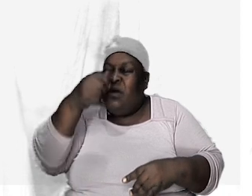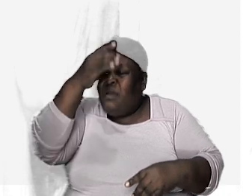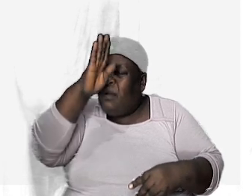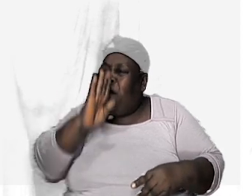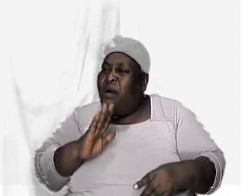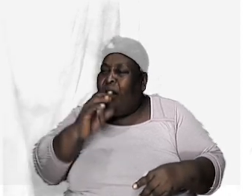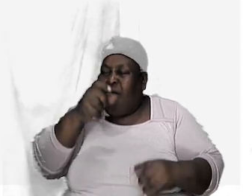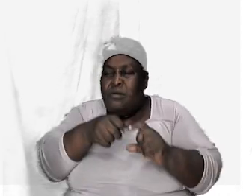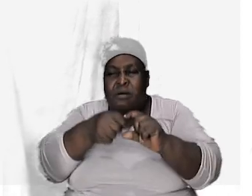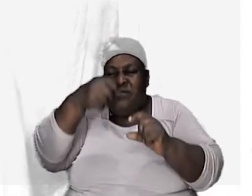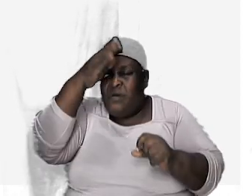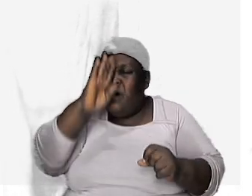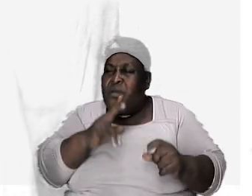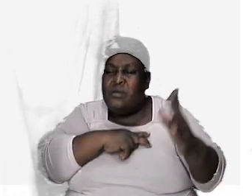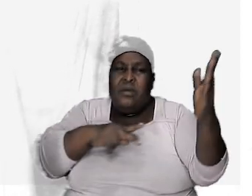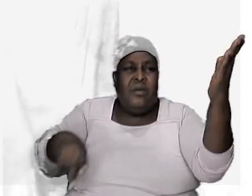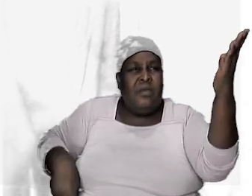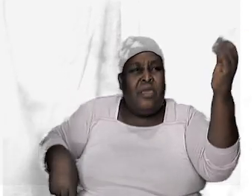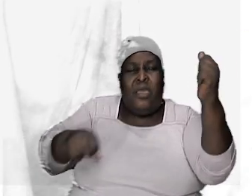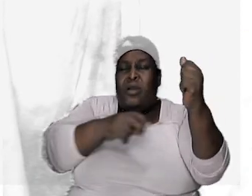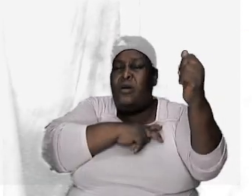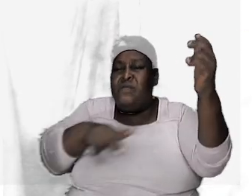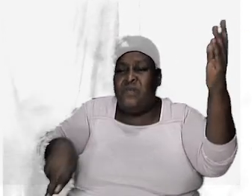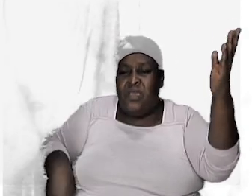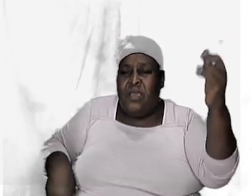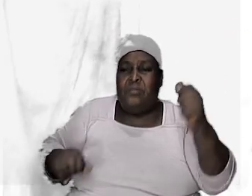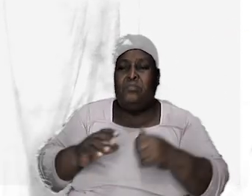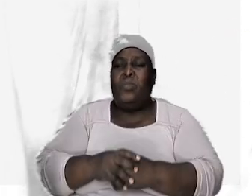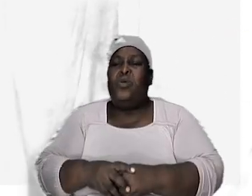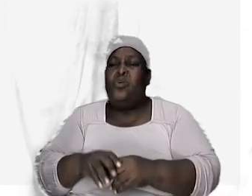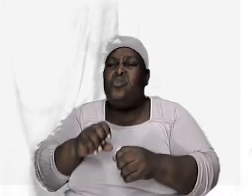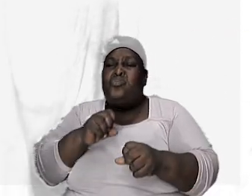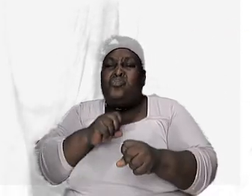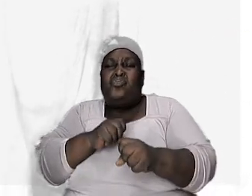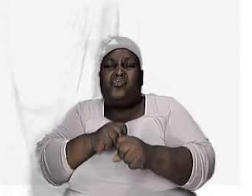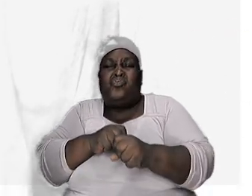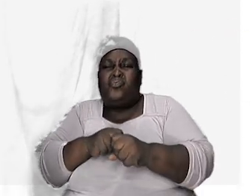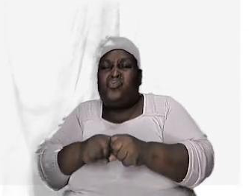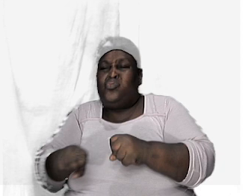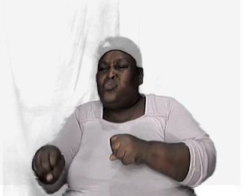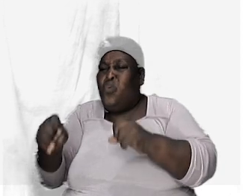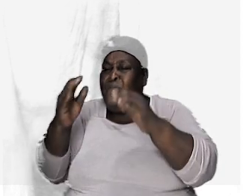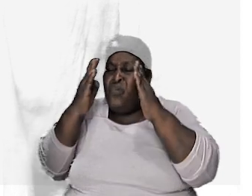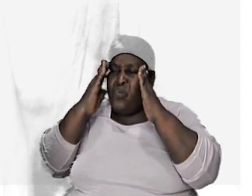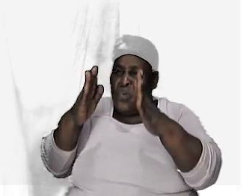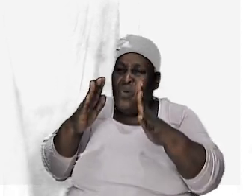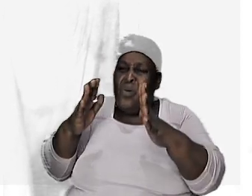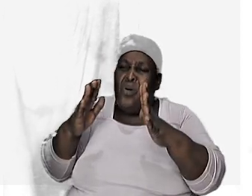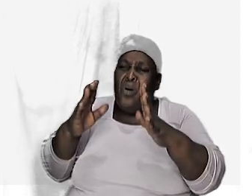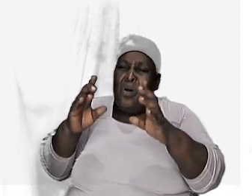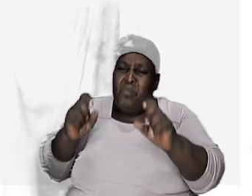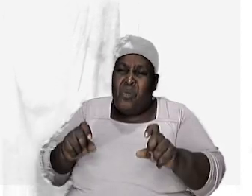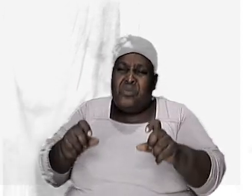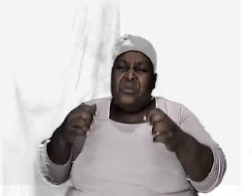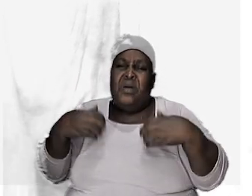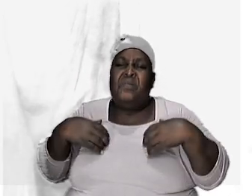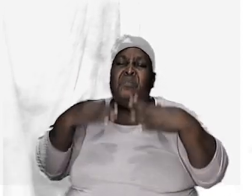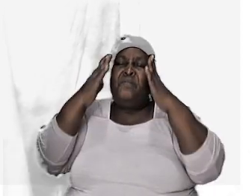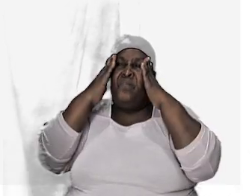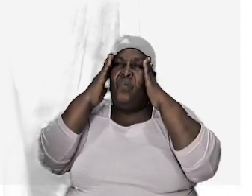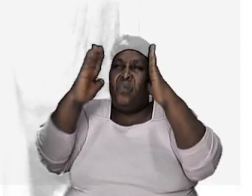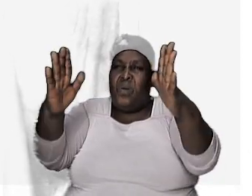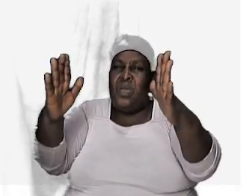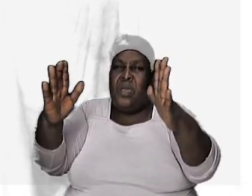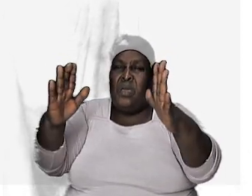of kings. And because it is so explicit, it means that it has to be focused. Focus